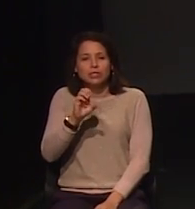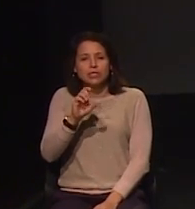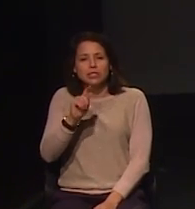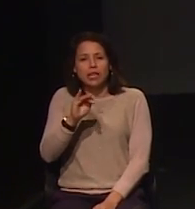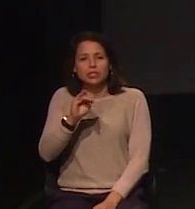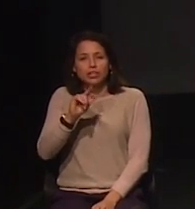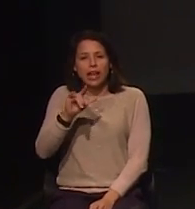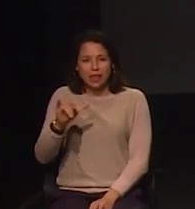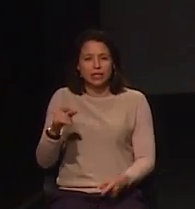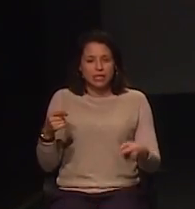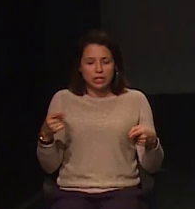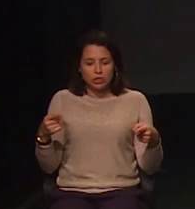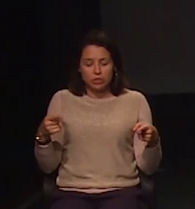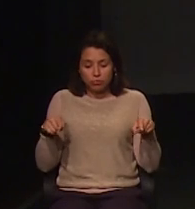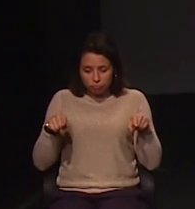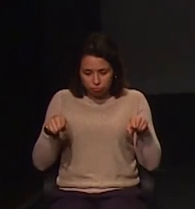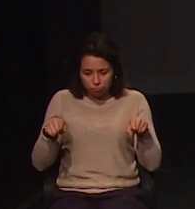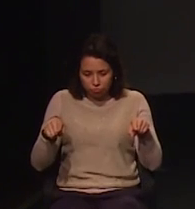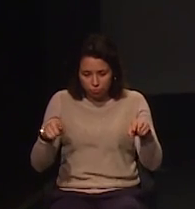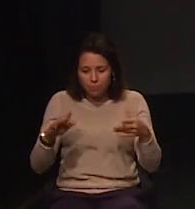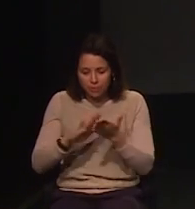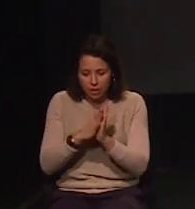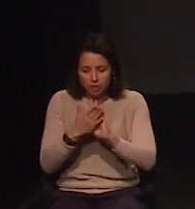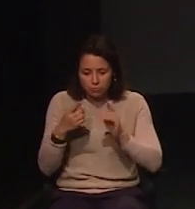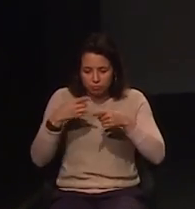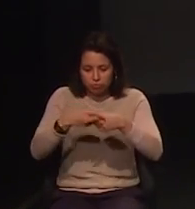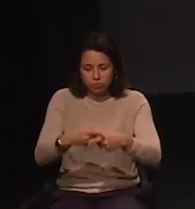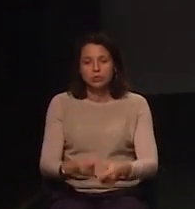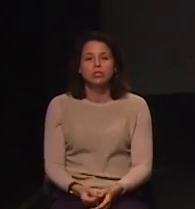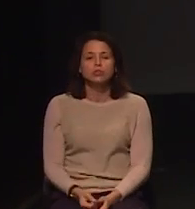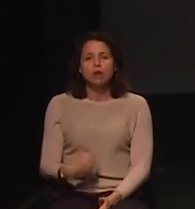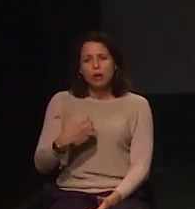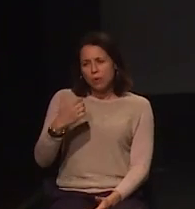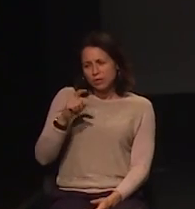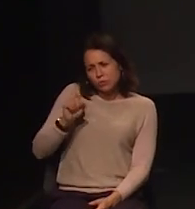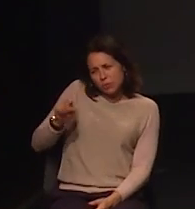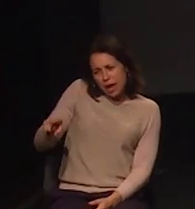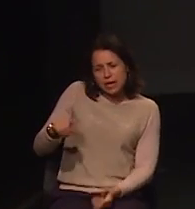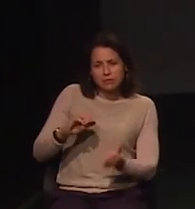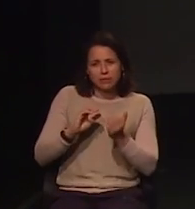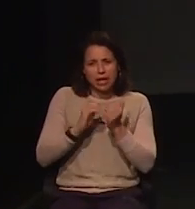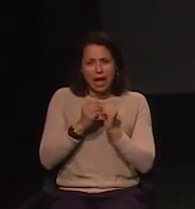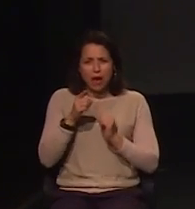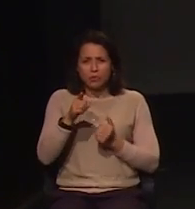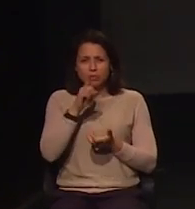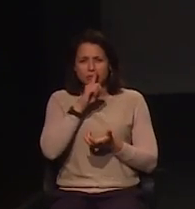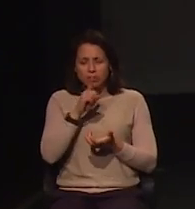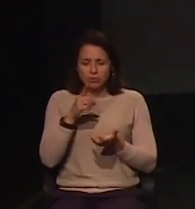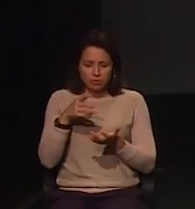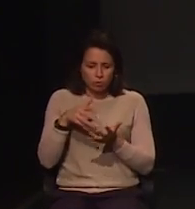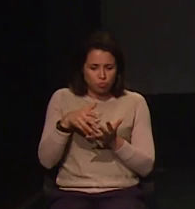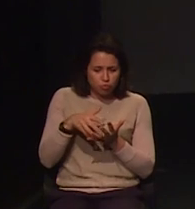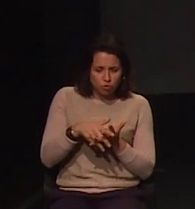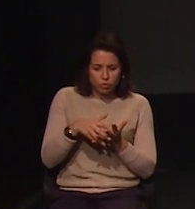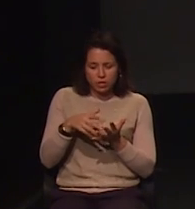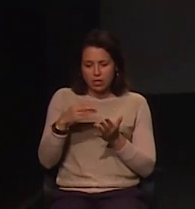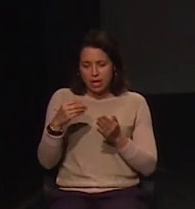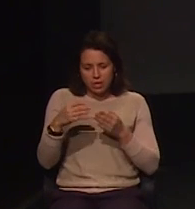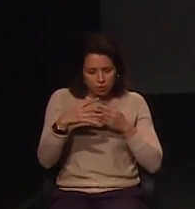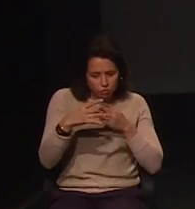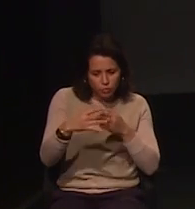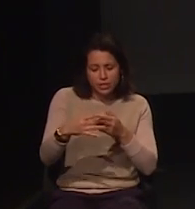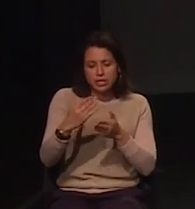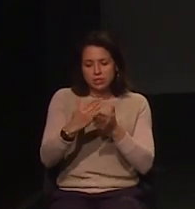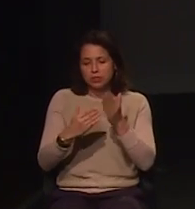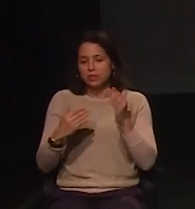this notion and practice and consciousness of intersectionality is rooted and maybe even driving some